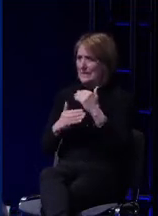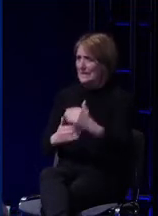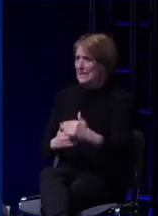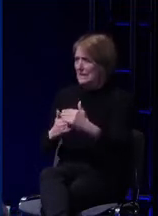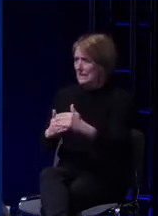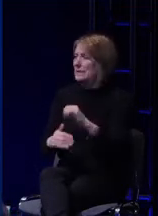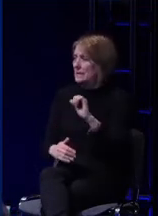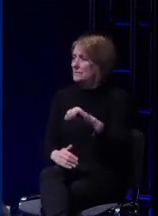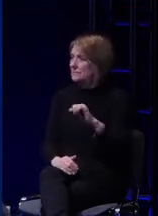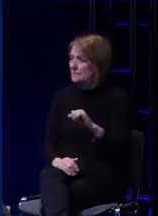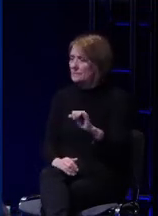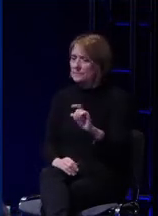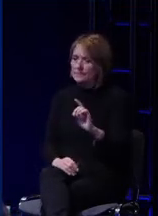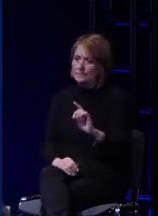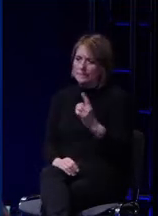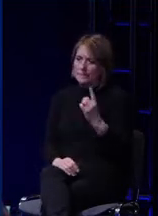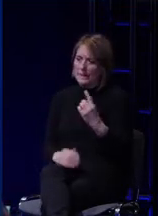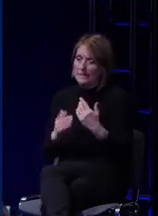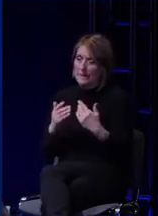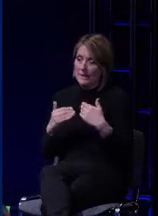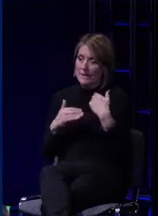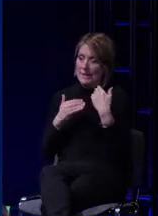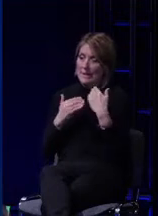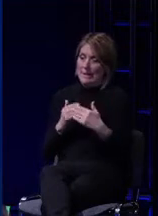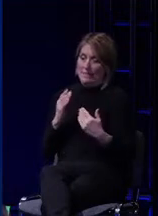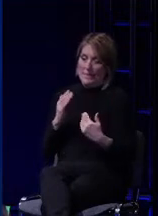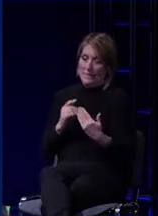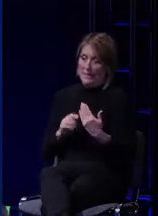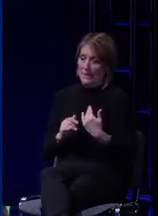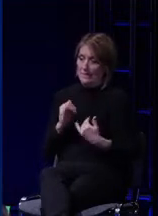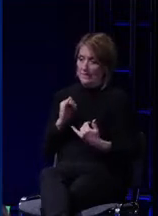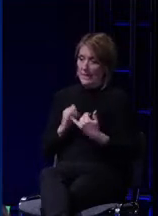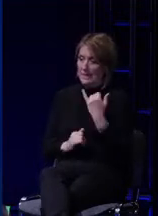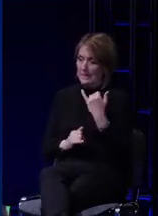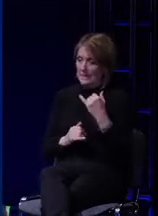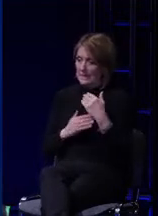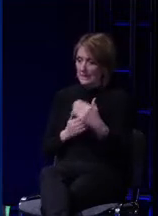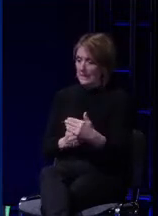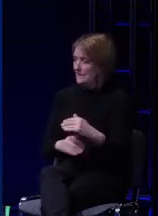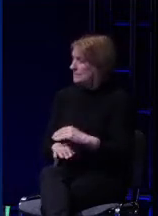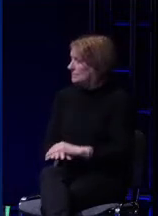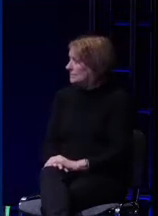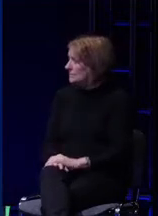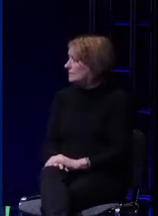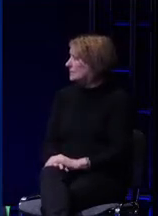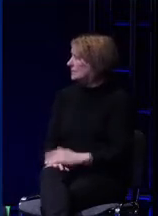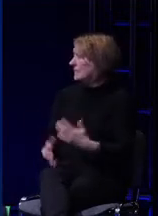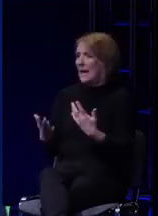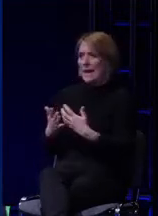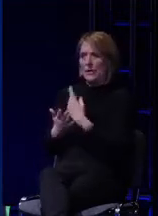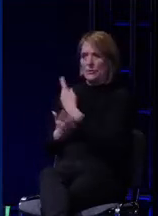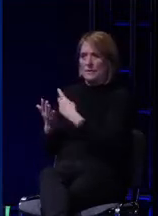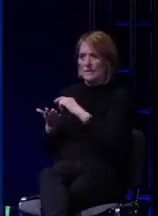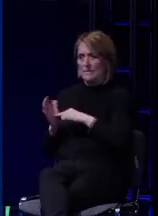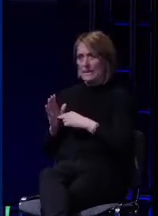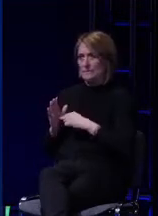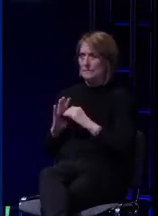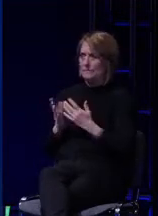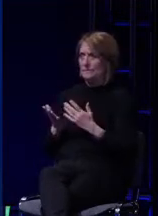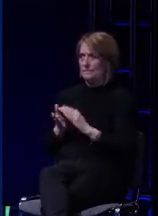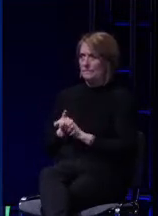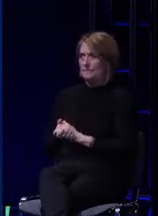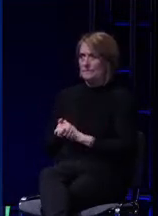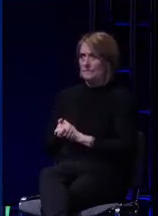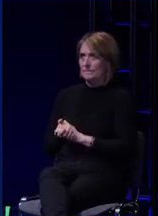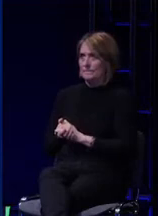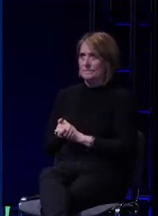this latest season coming out this year. Fantastic. So, how do you plan? How do I plan? But again,